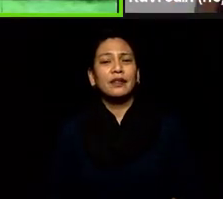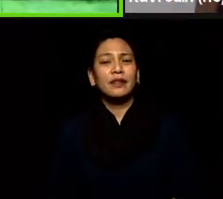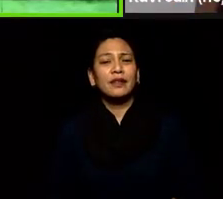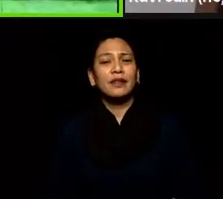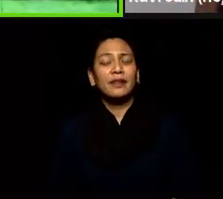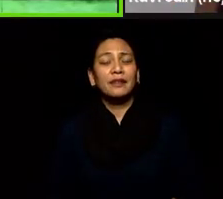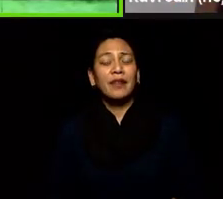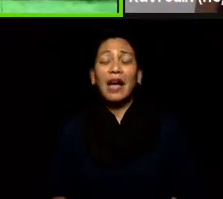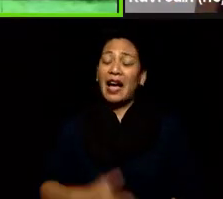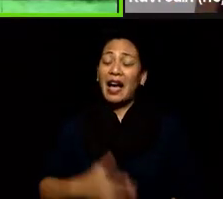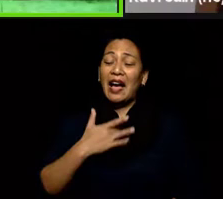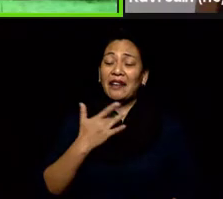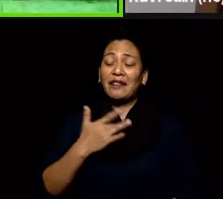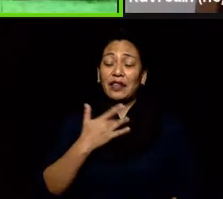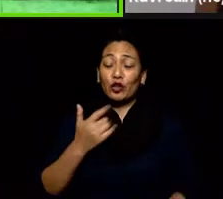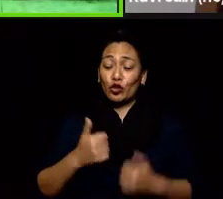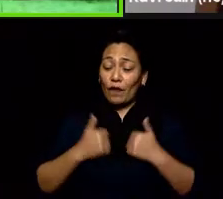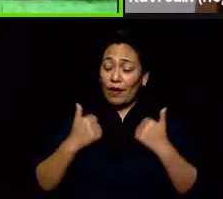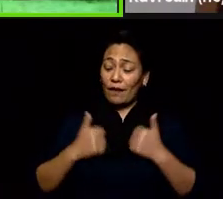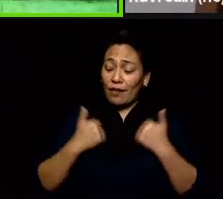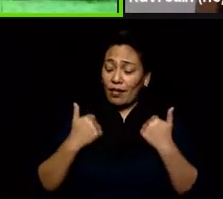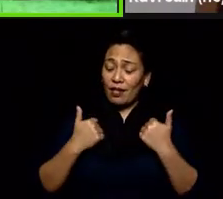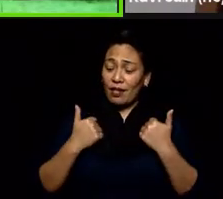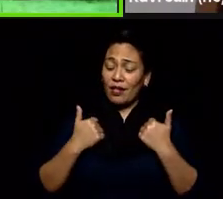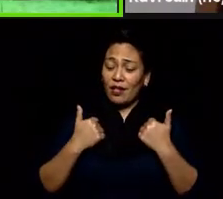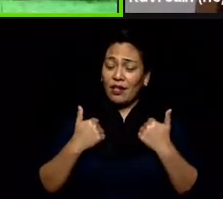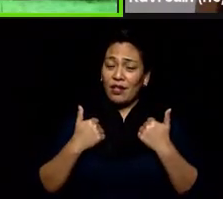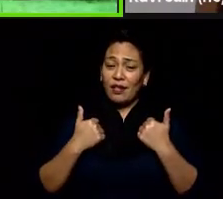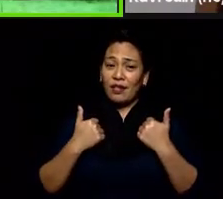survival ends up doing some